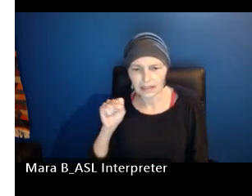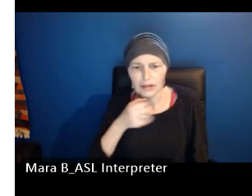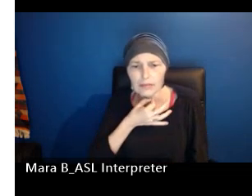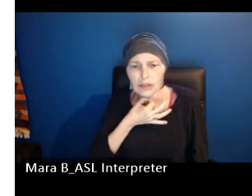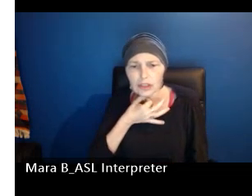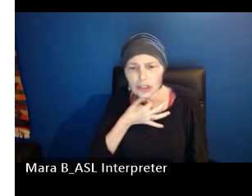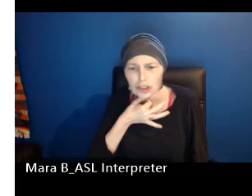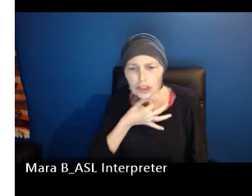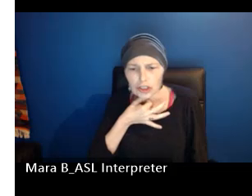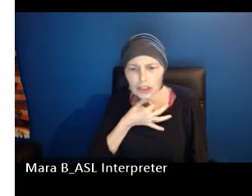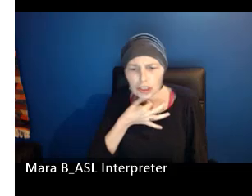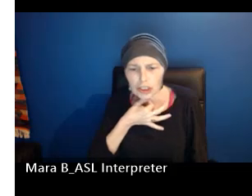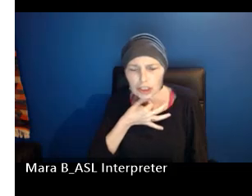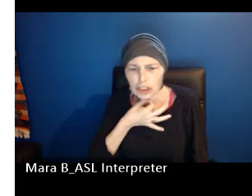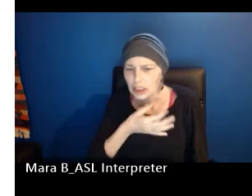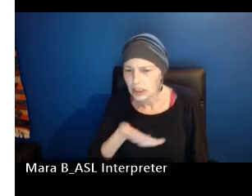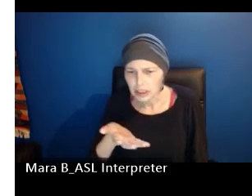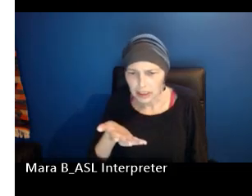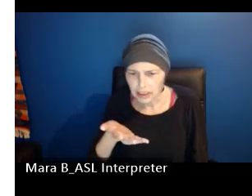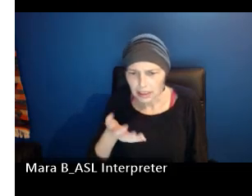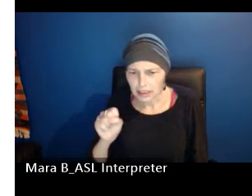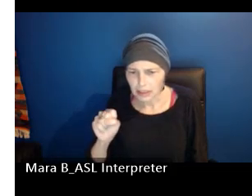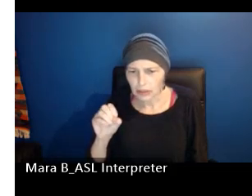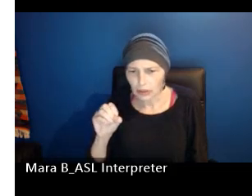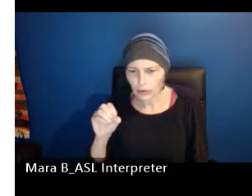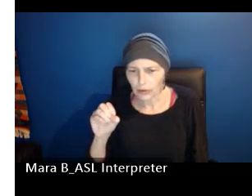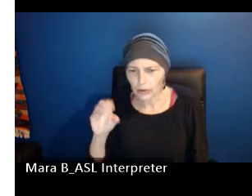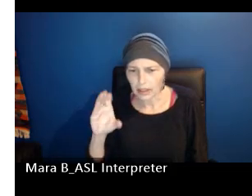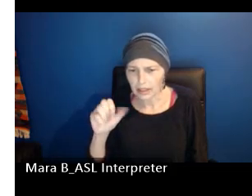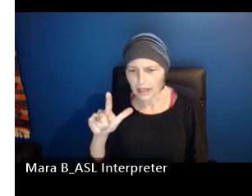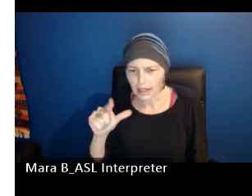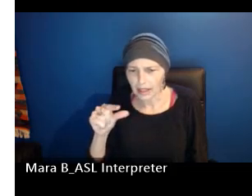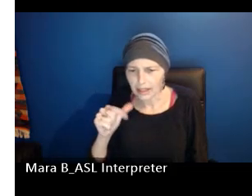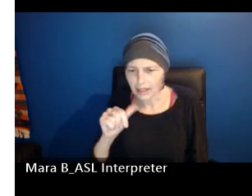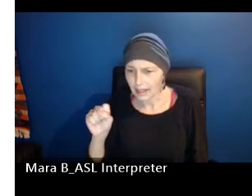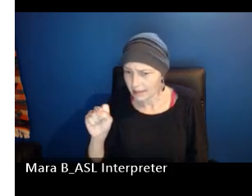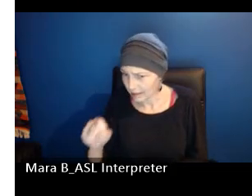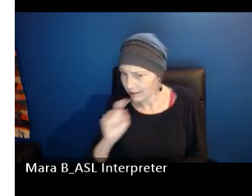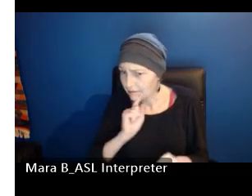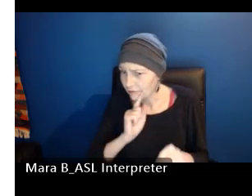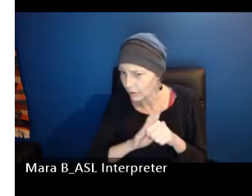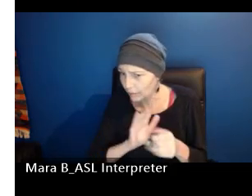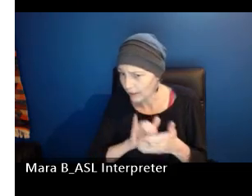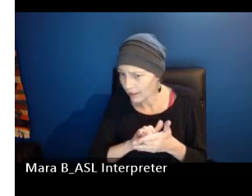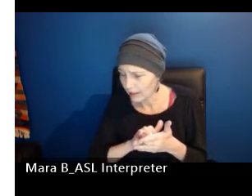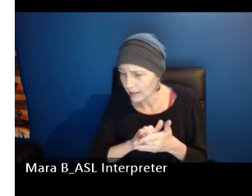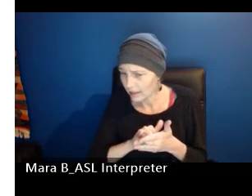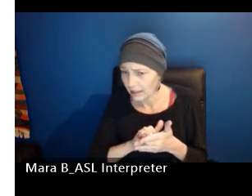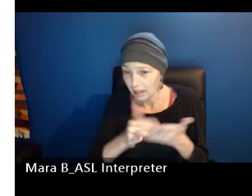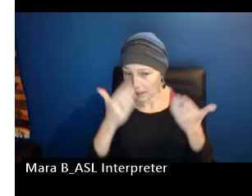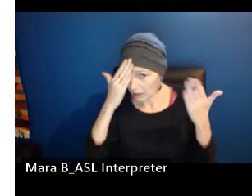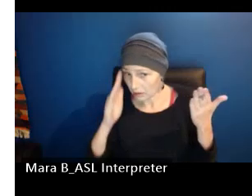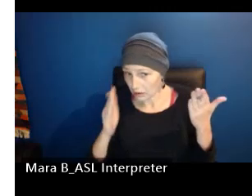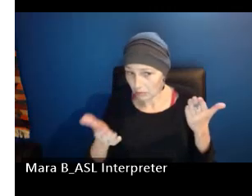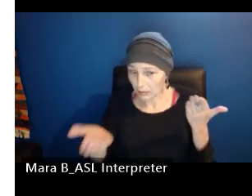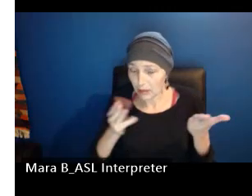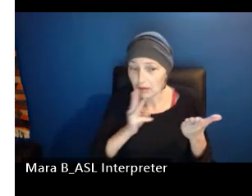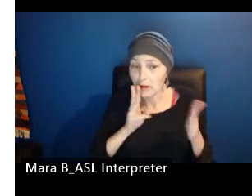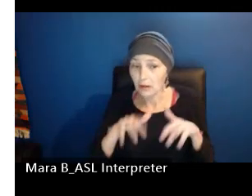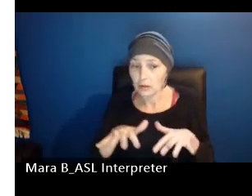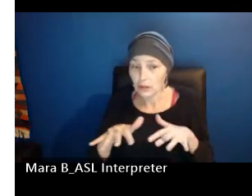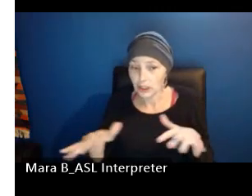if SoCalGas can confirm that today, and whether or not the ocean has been shrinking or whether or not it's still very